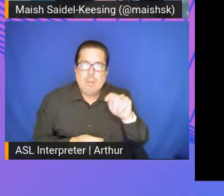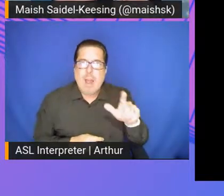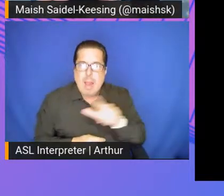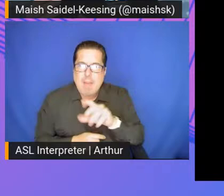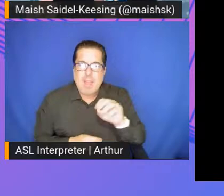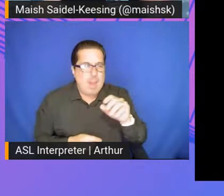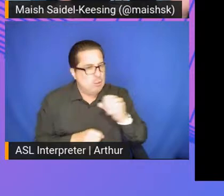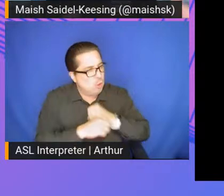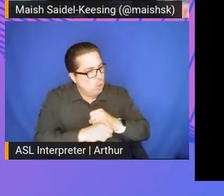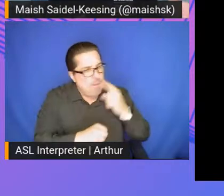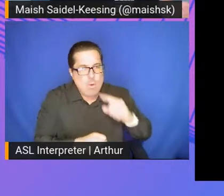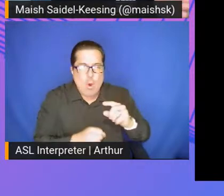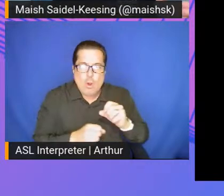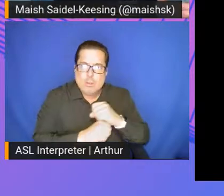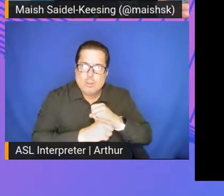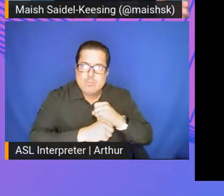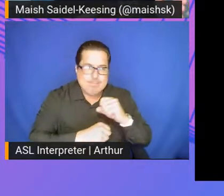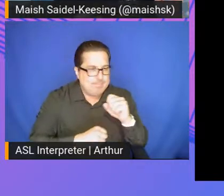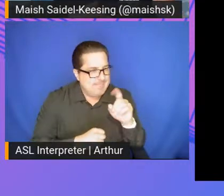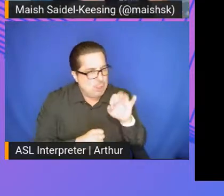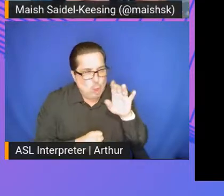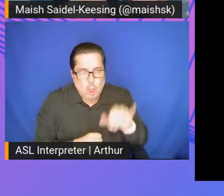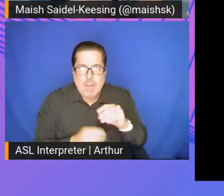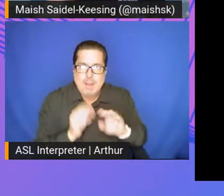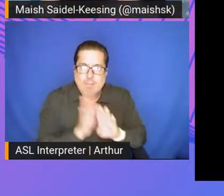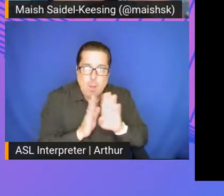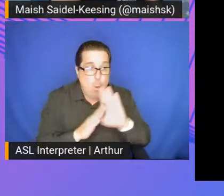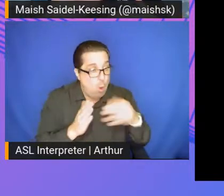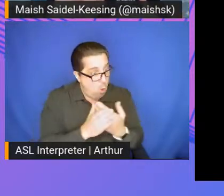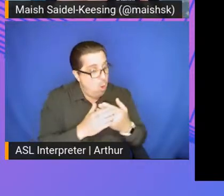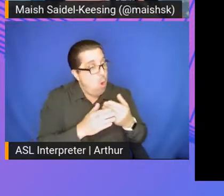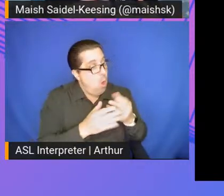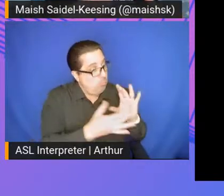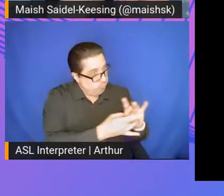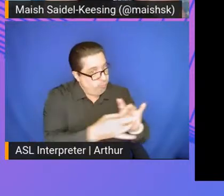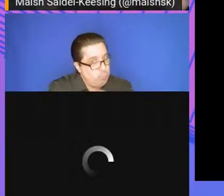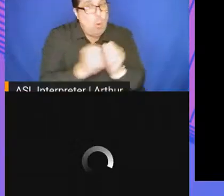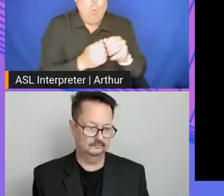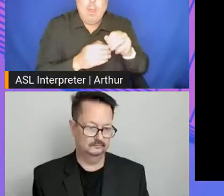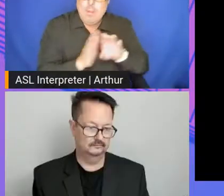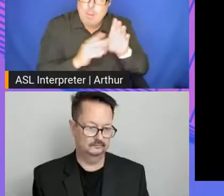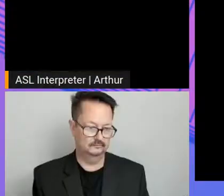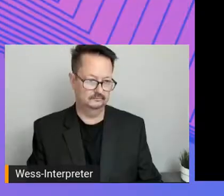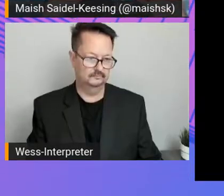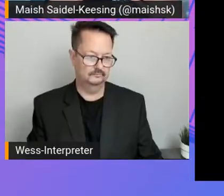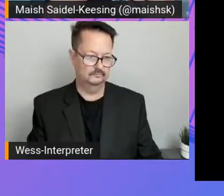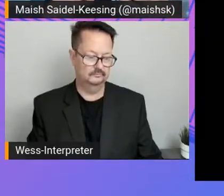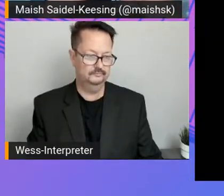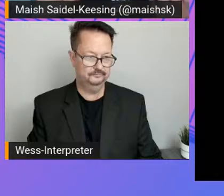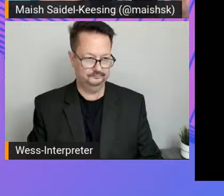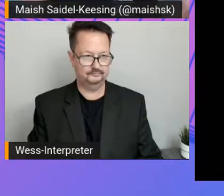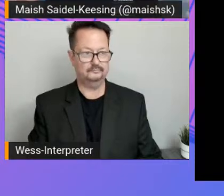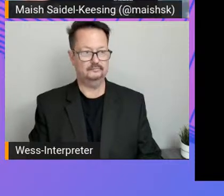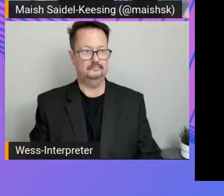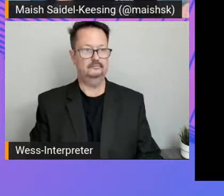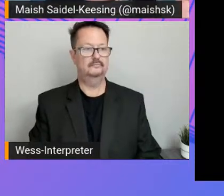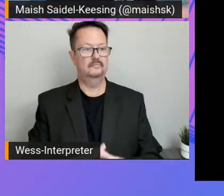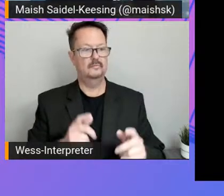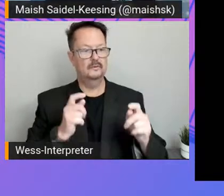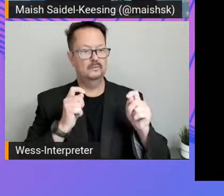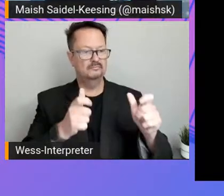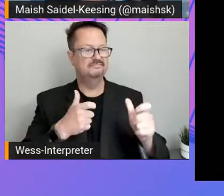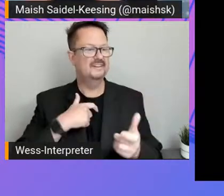for development. Everything is moving closer to the development teams to allow them to move quicker, have less, I would say,